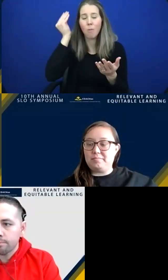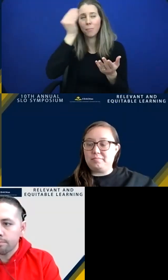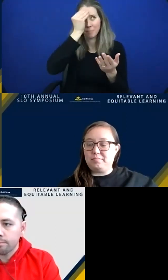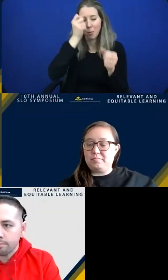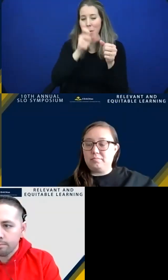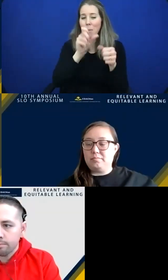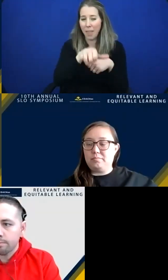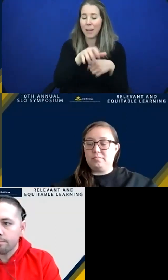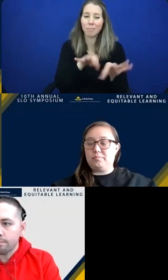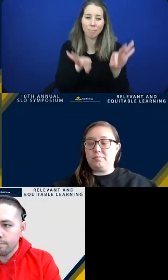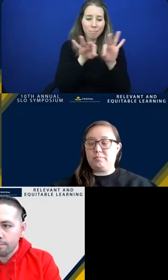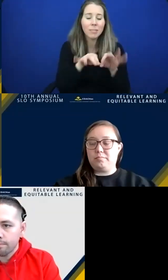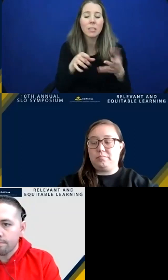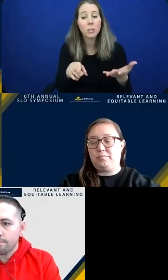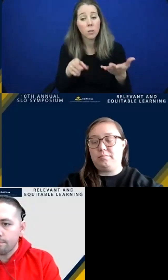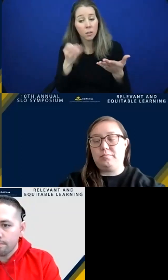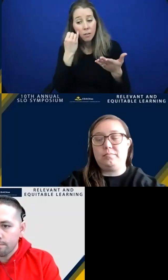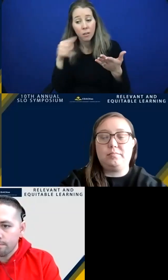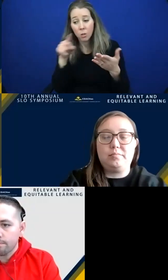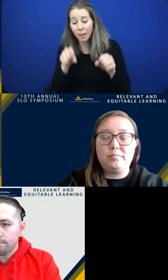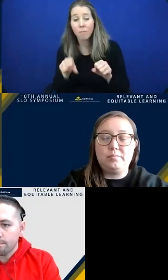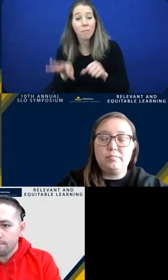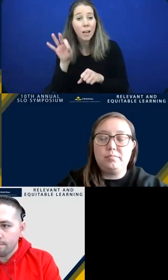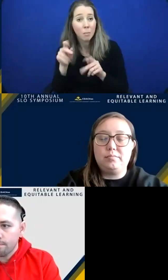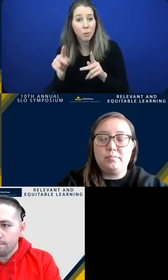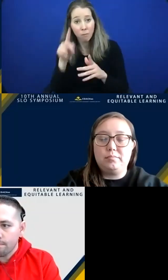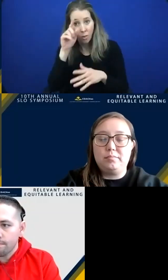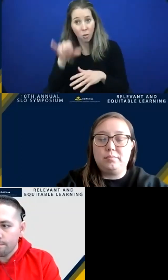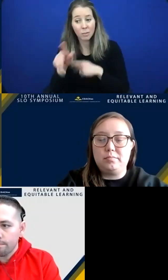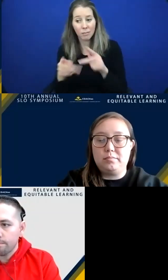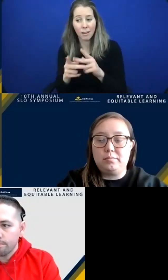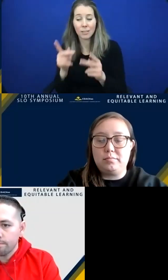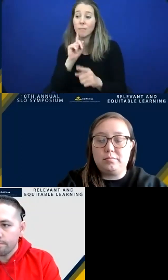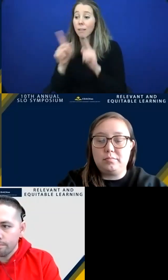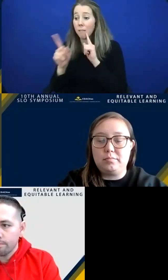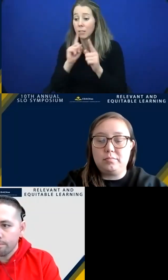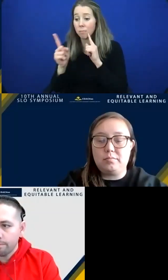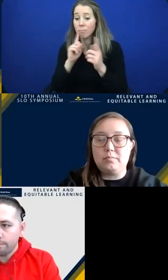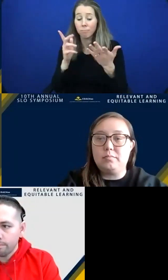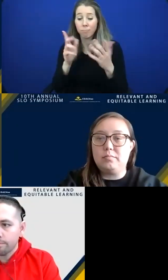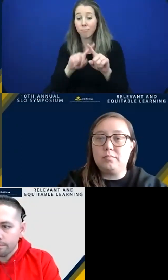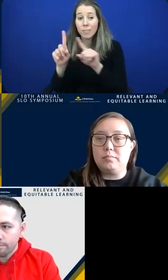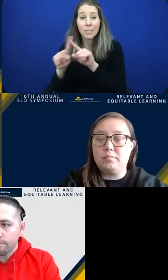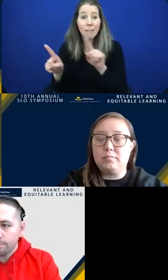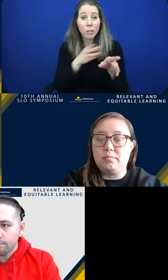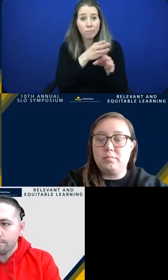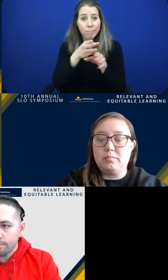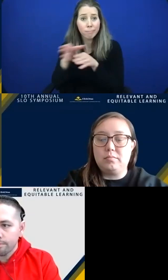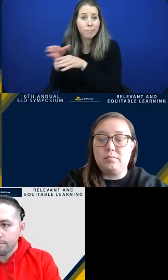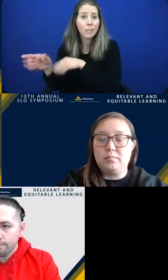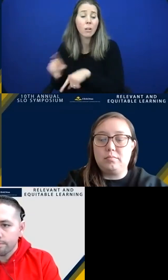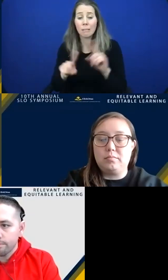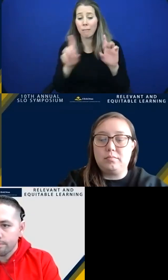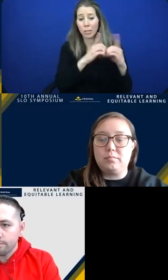So the more you can find opportunities to have those kinds of conversations across disciplines, across departments,